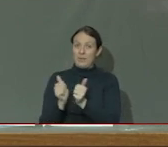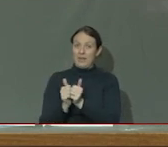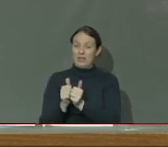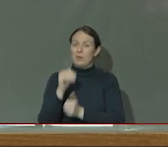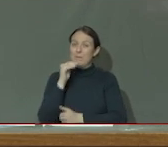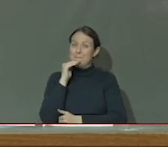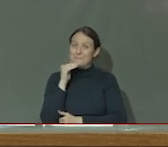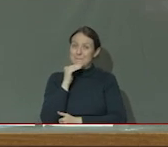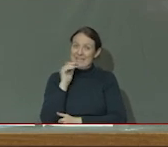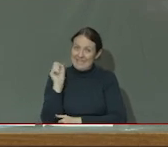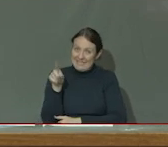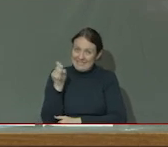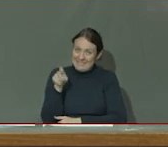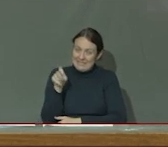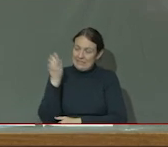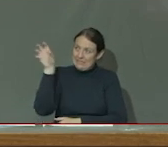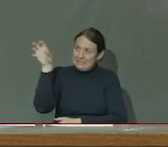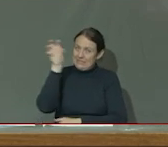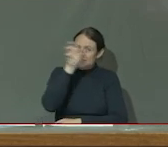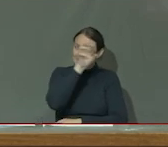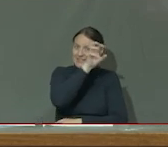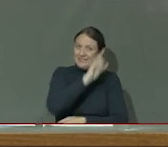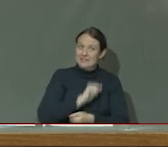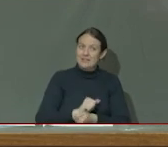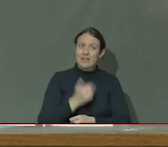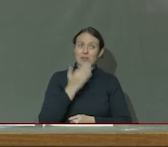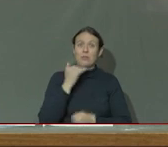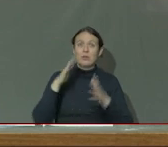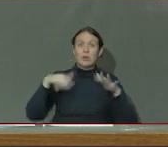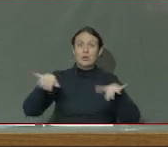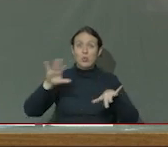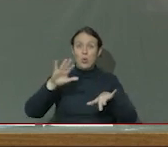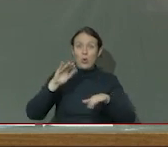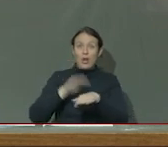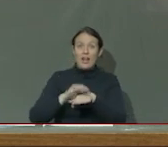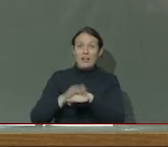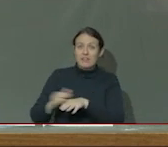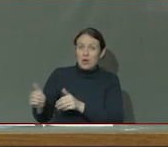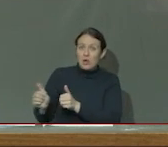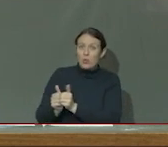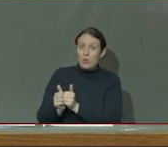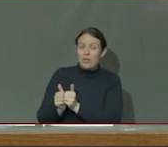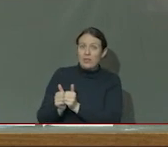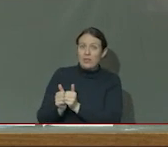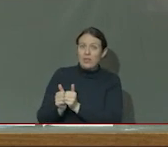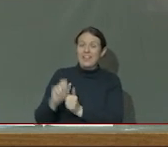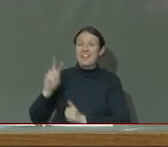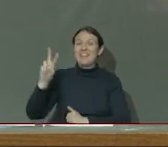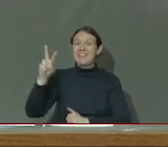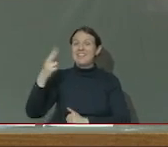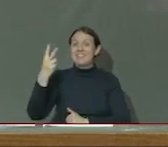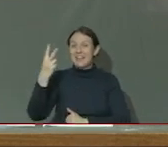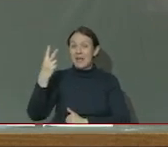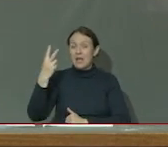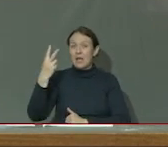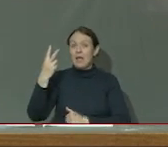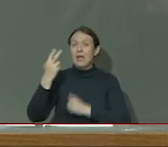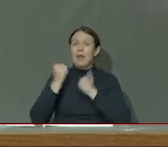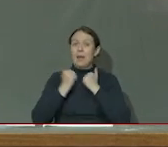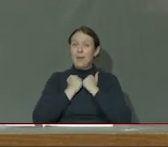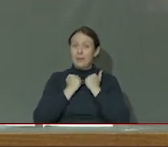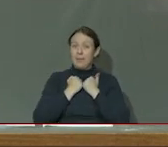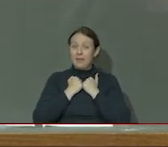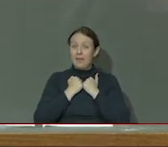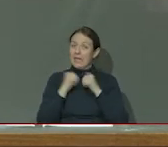what they mean. Now please, can all of you work together with your friend? Take this parent here and fill it in for us